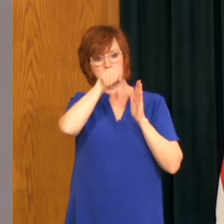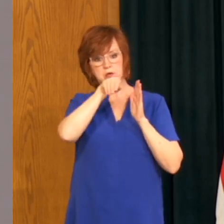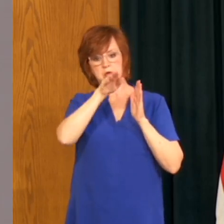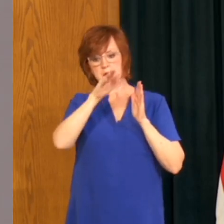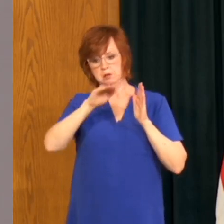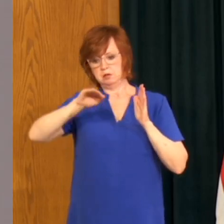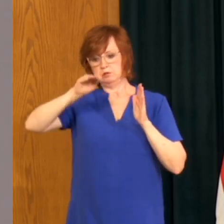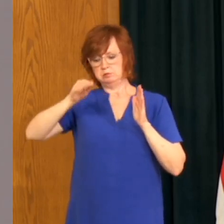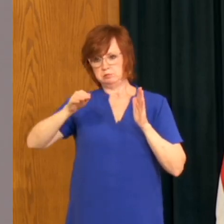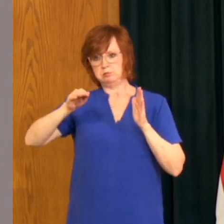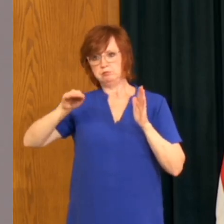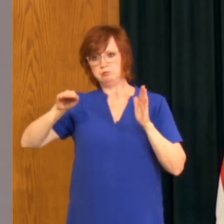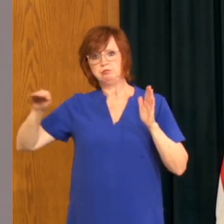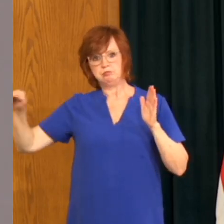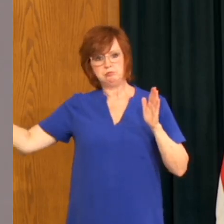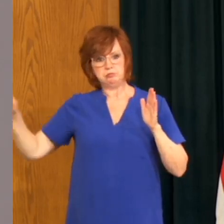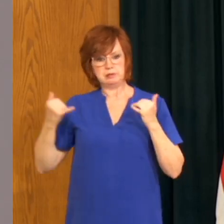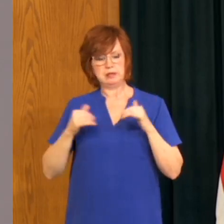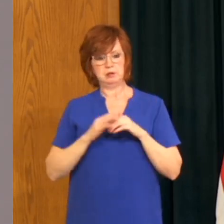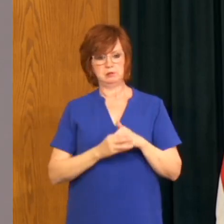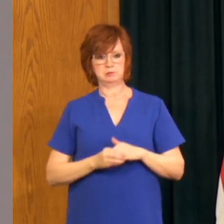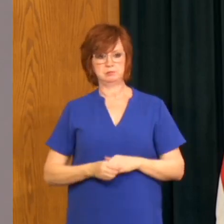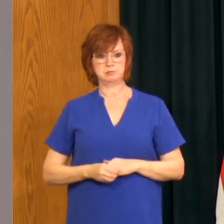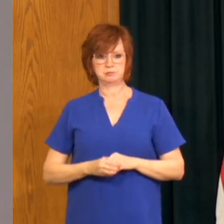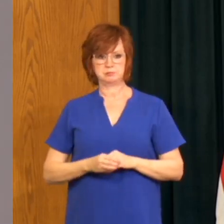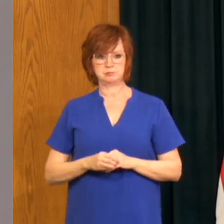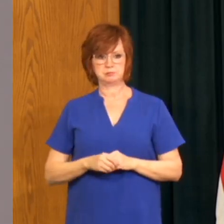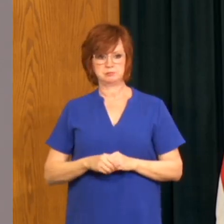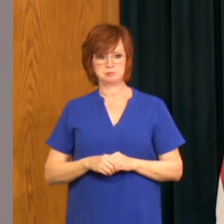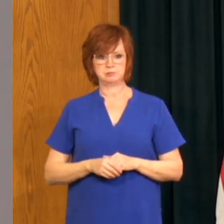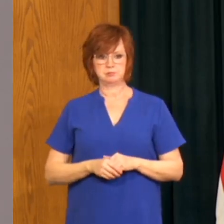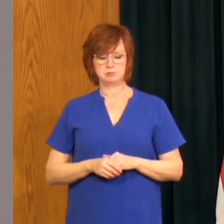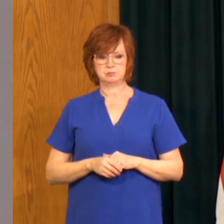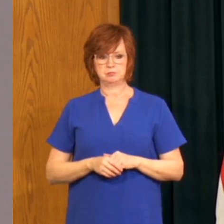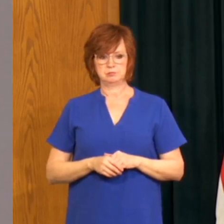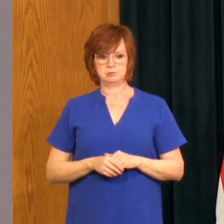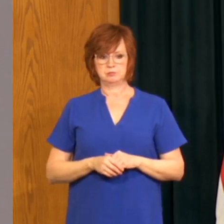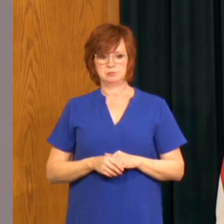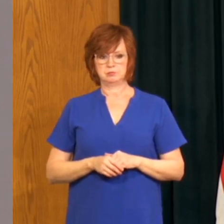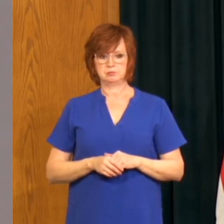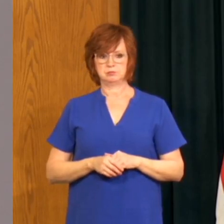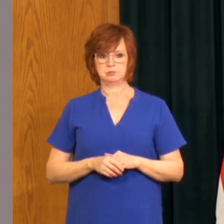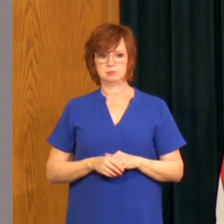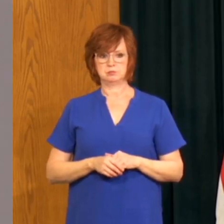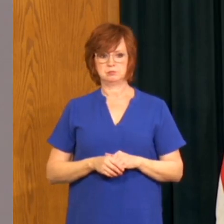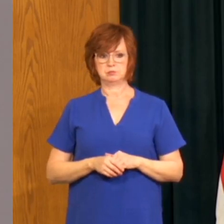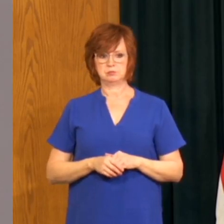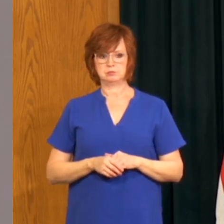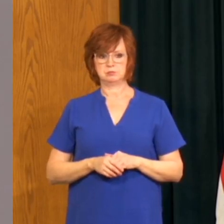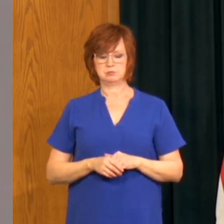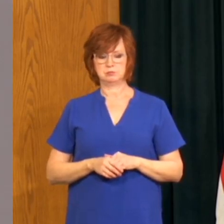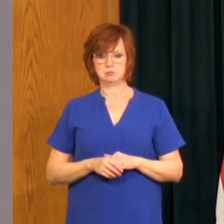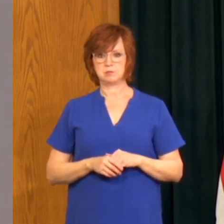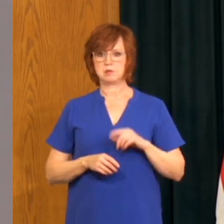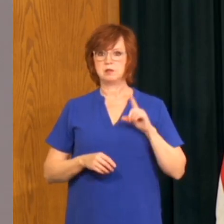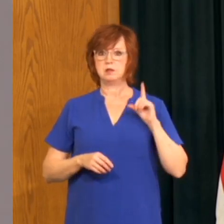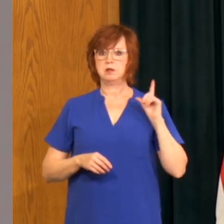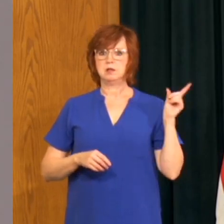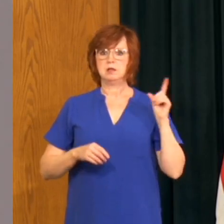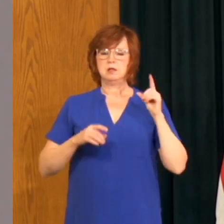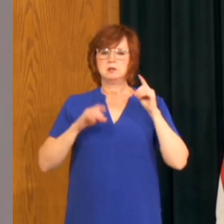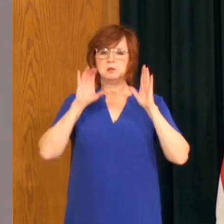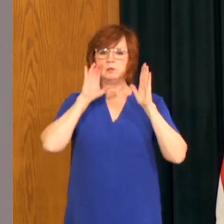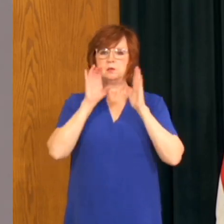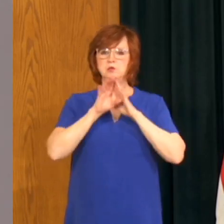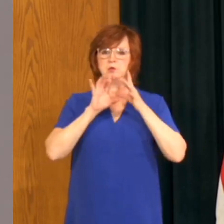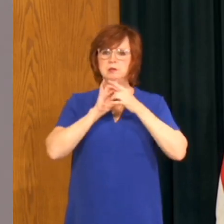This is just a schematic showing the obsession we have with gathering size. A